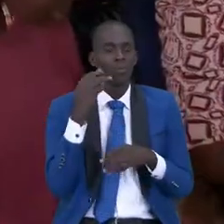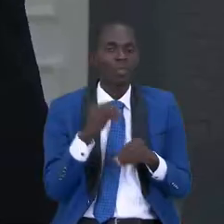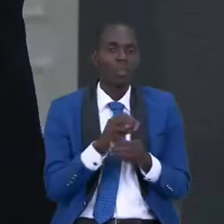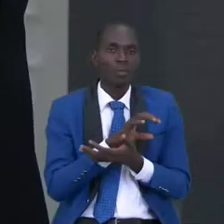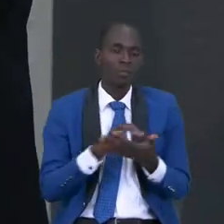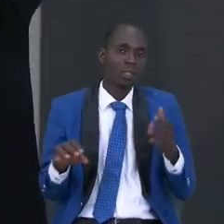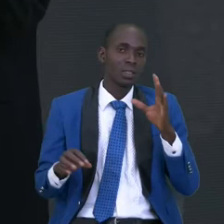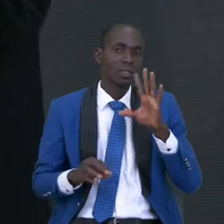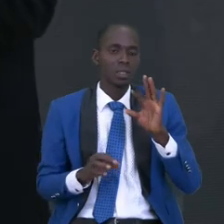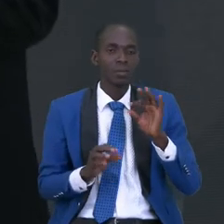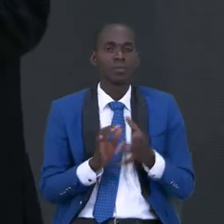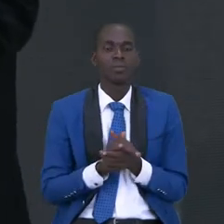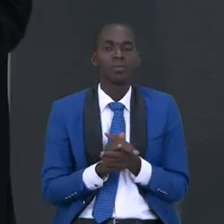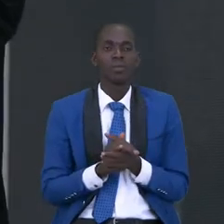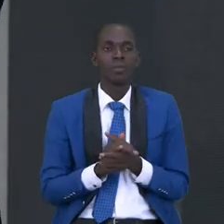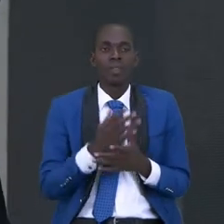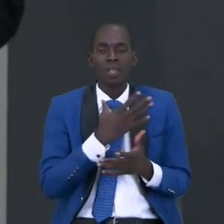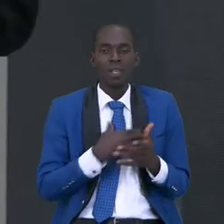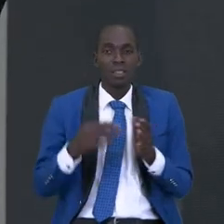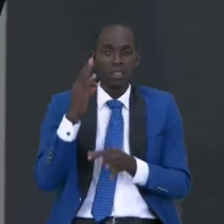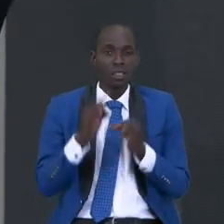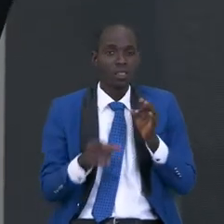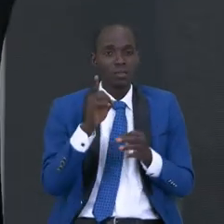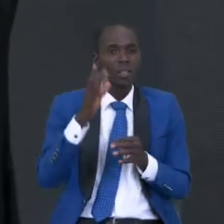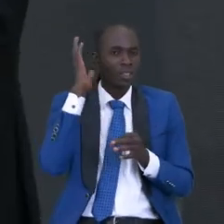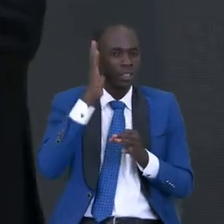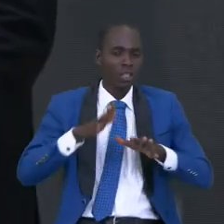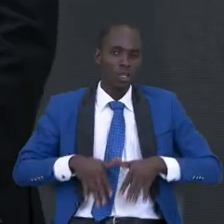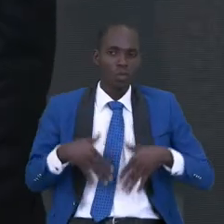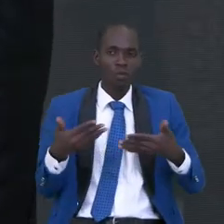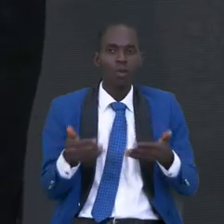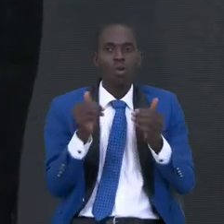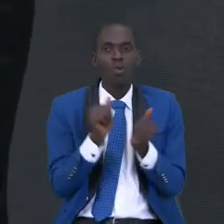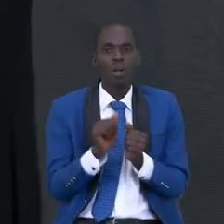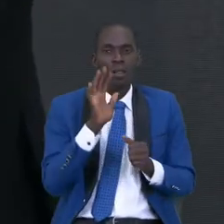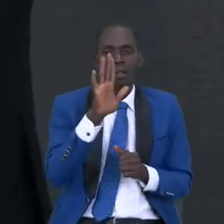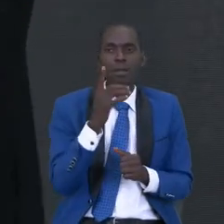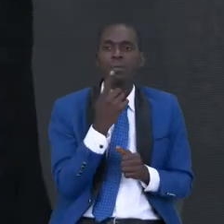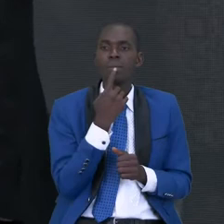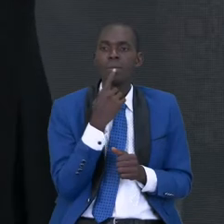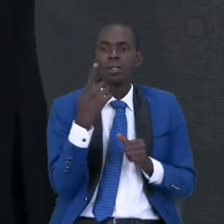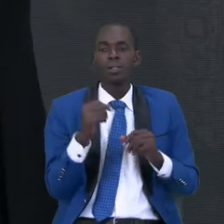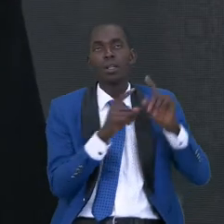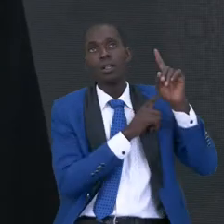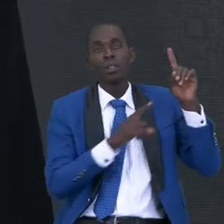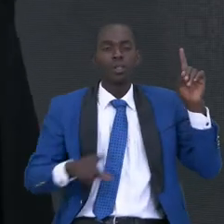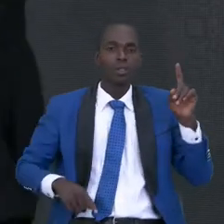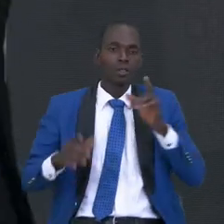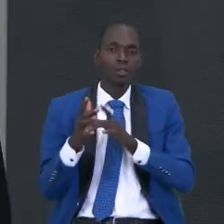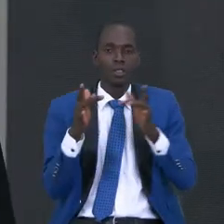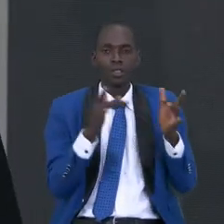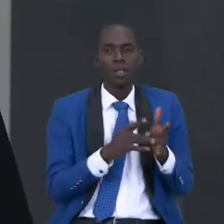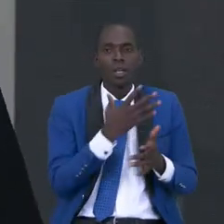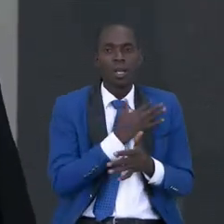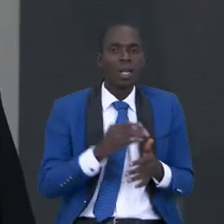It says that if thou shalt confess with thy mouth the Lord Jesus, and